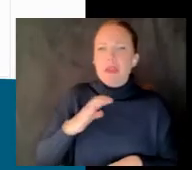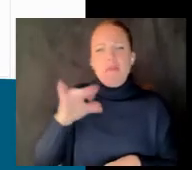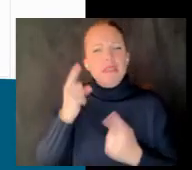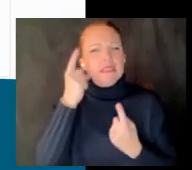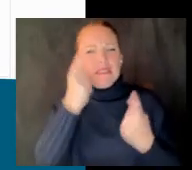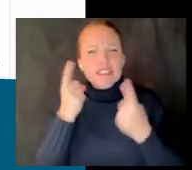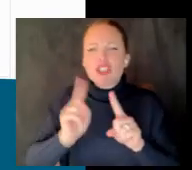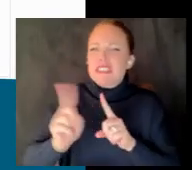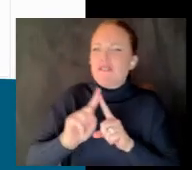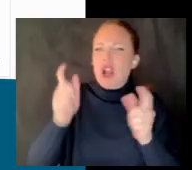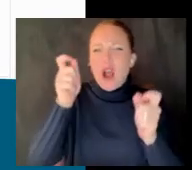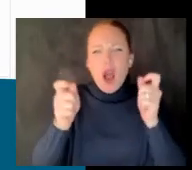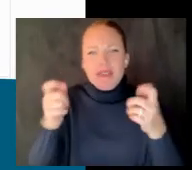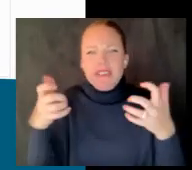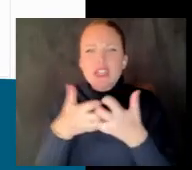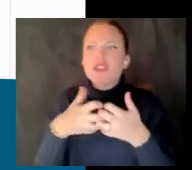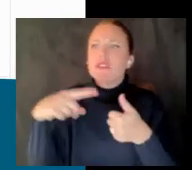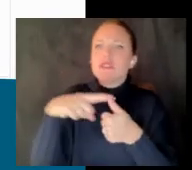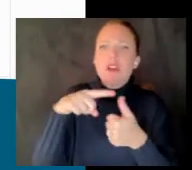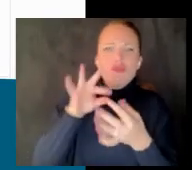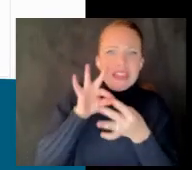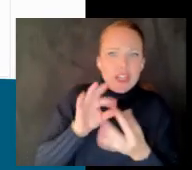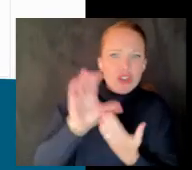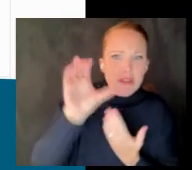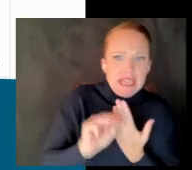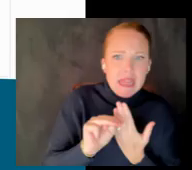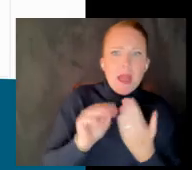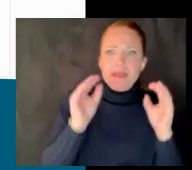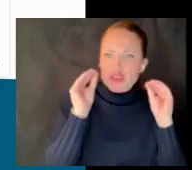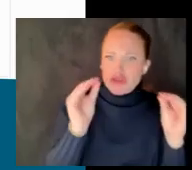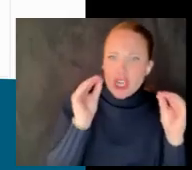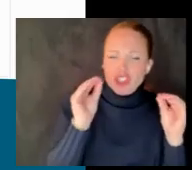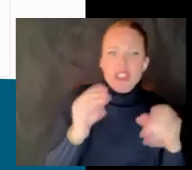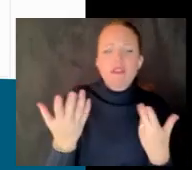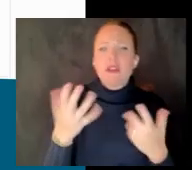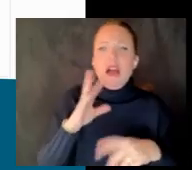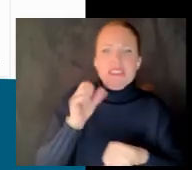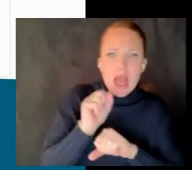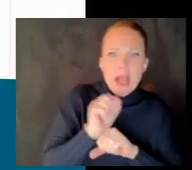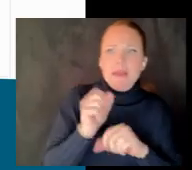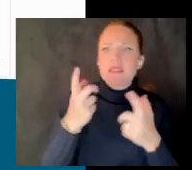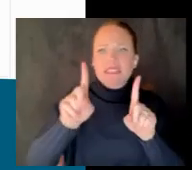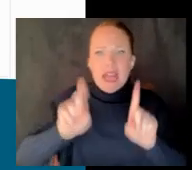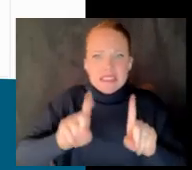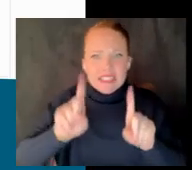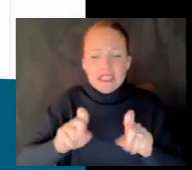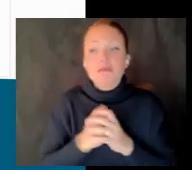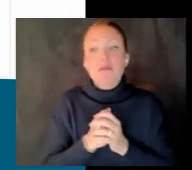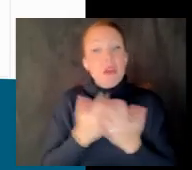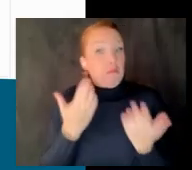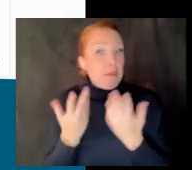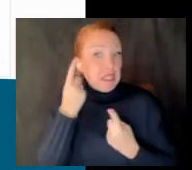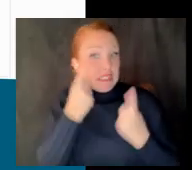in the variety of areas, including curriculum and instruction, assignments, and testing. In addition, the committee may also need to